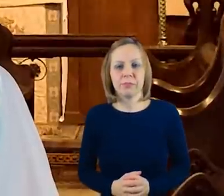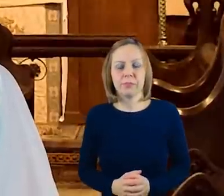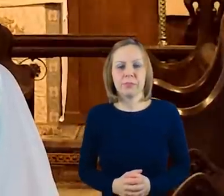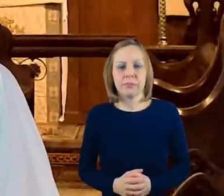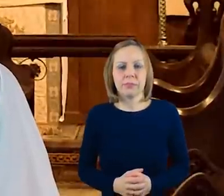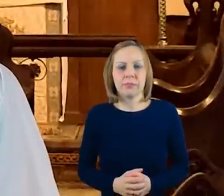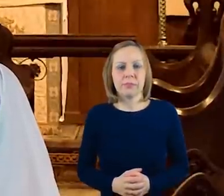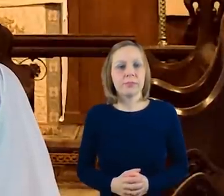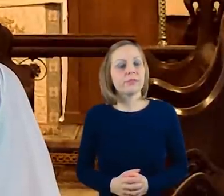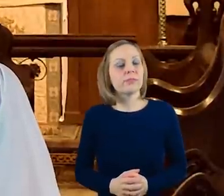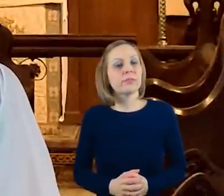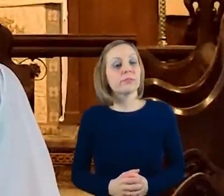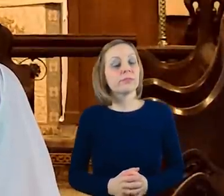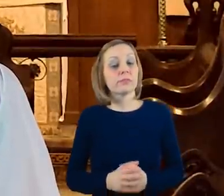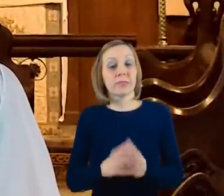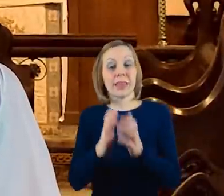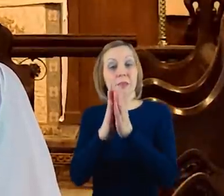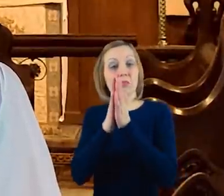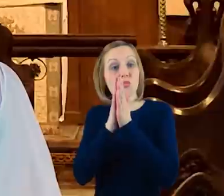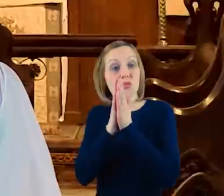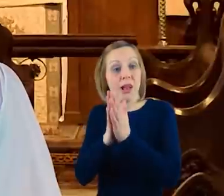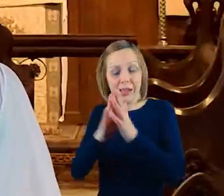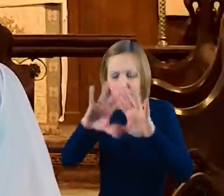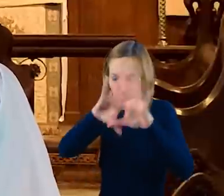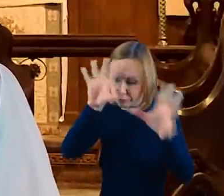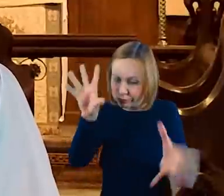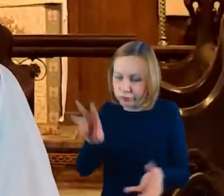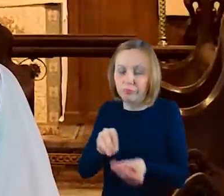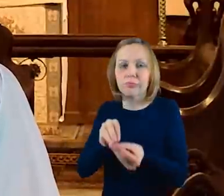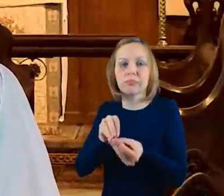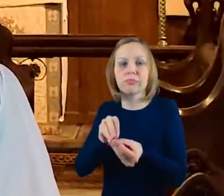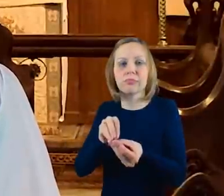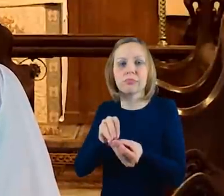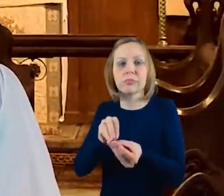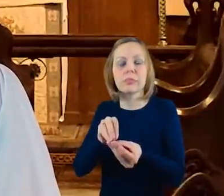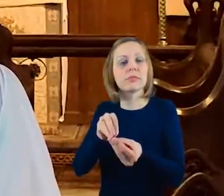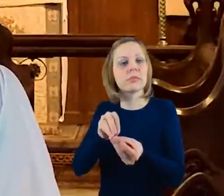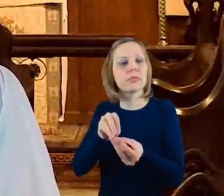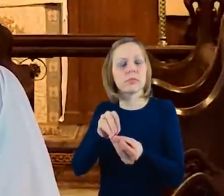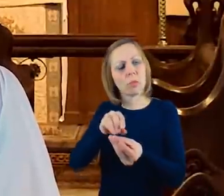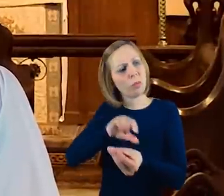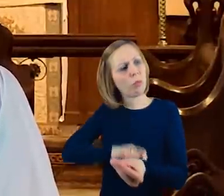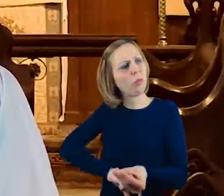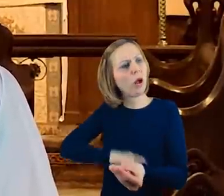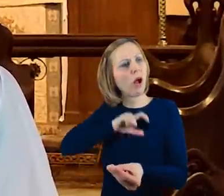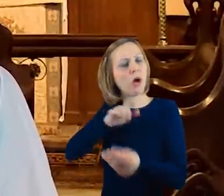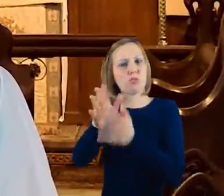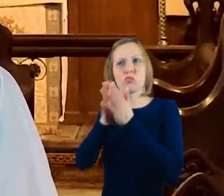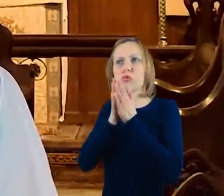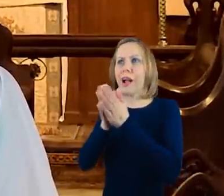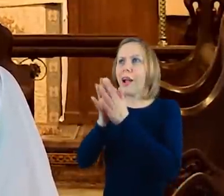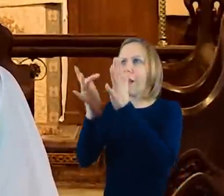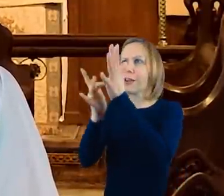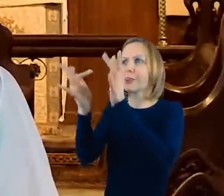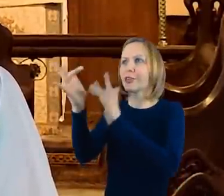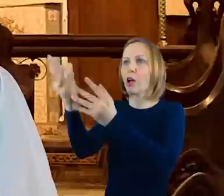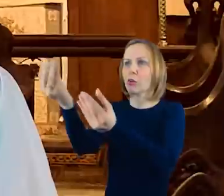Gathering our prayers and praises into one, let us pray with confidence, as our Saviour has taught